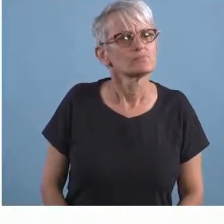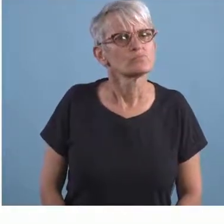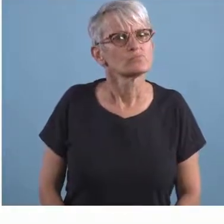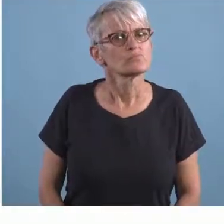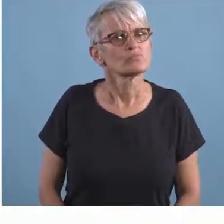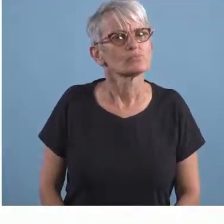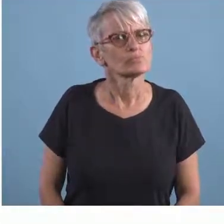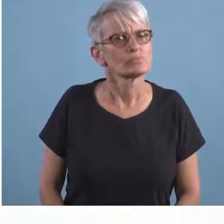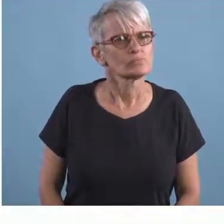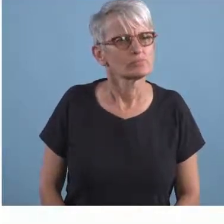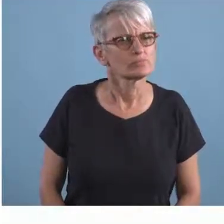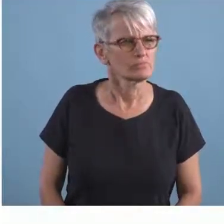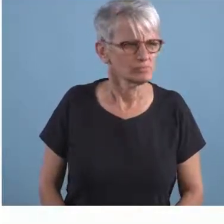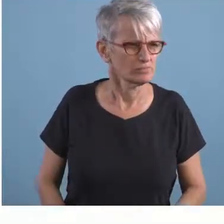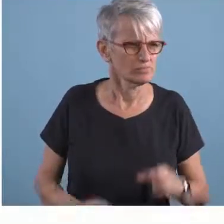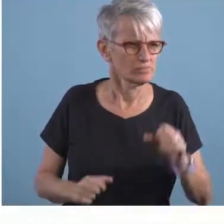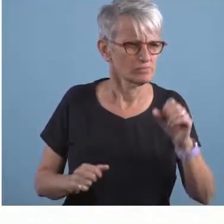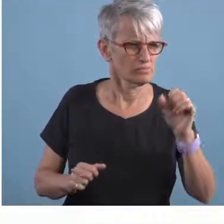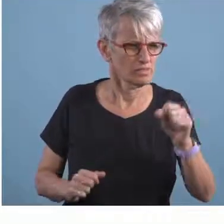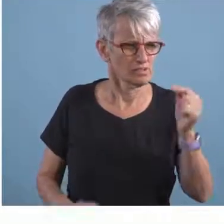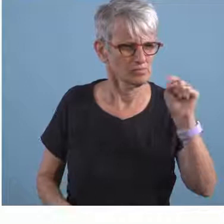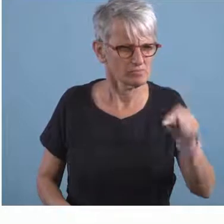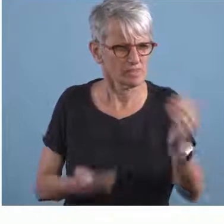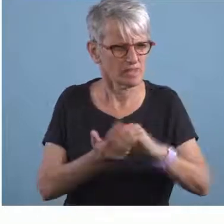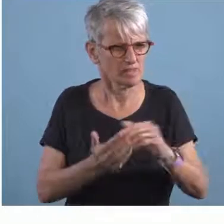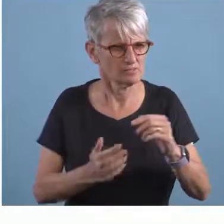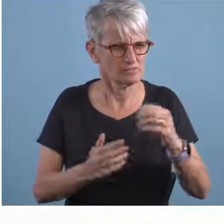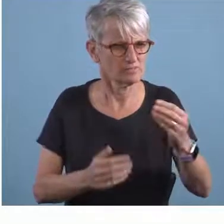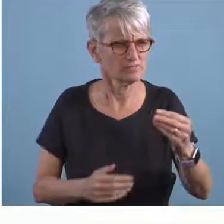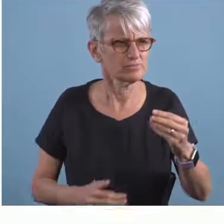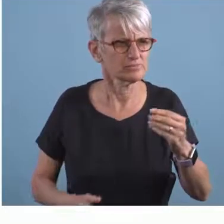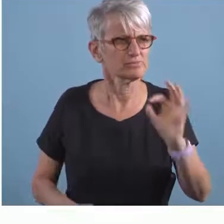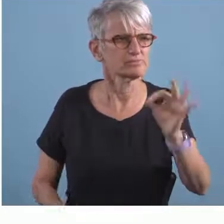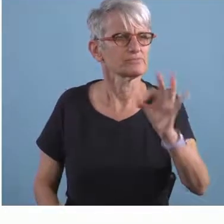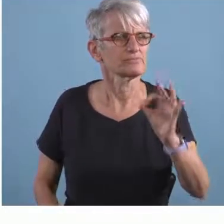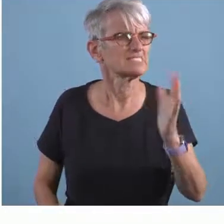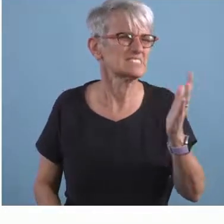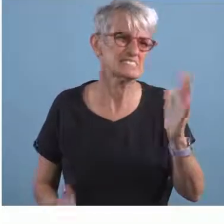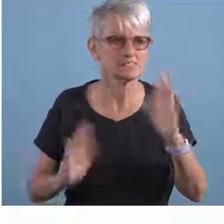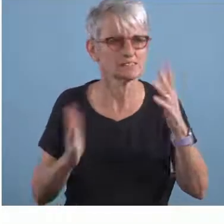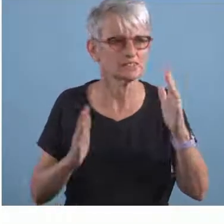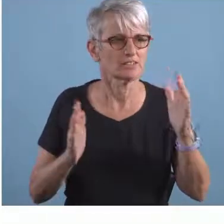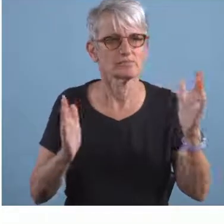Can you push return again? Okay, well, that's fine.